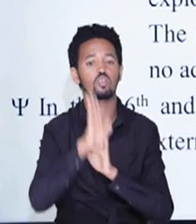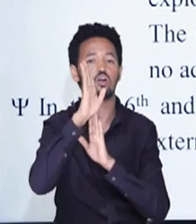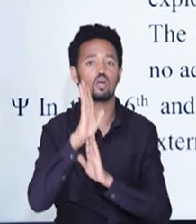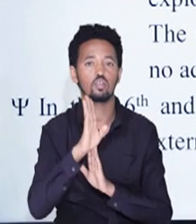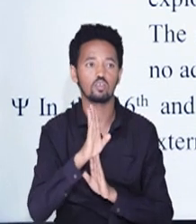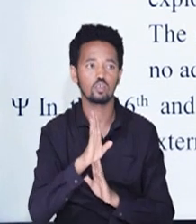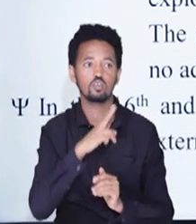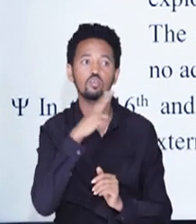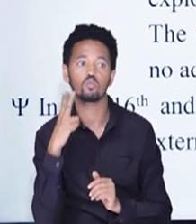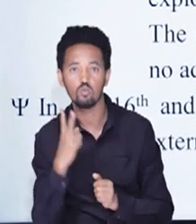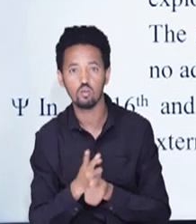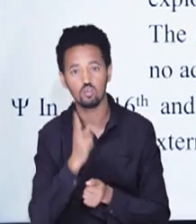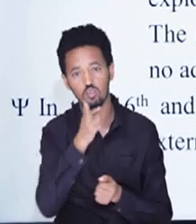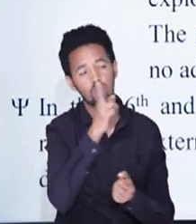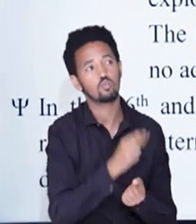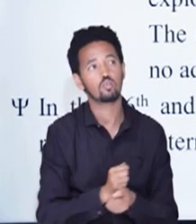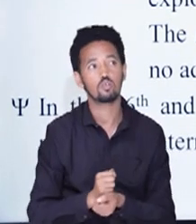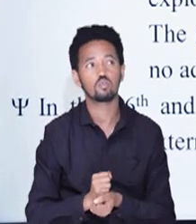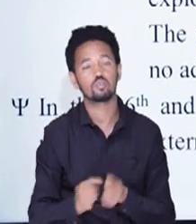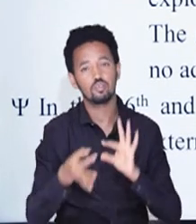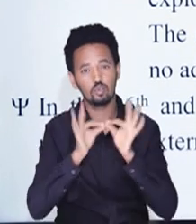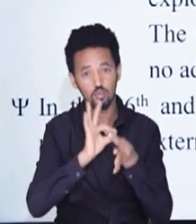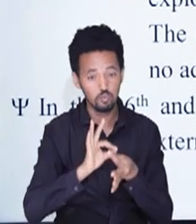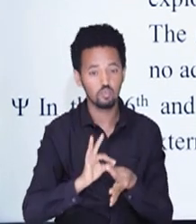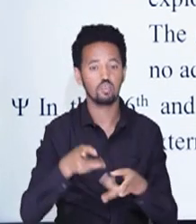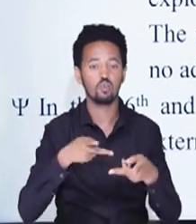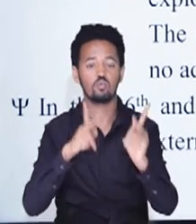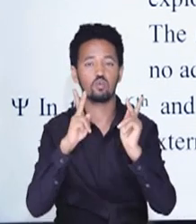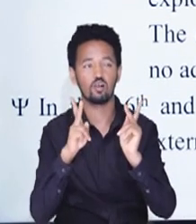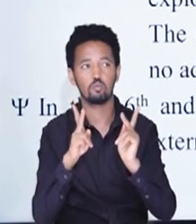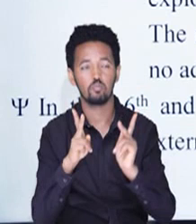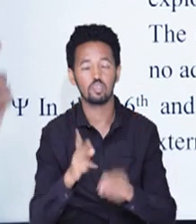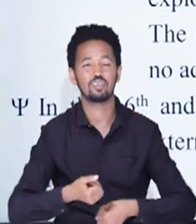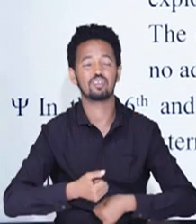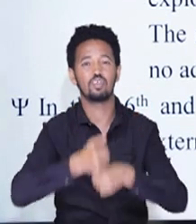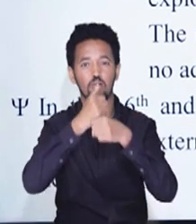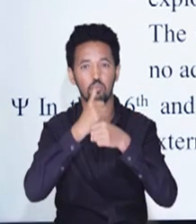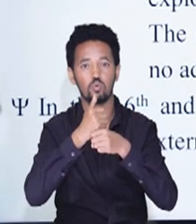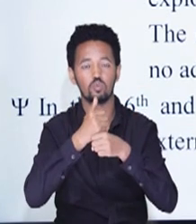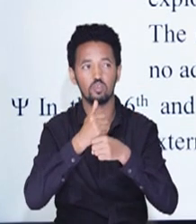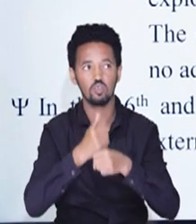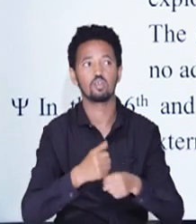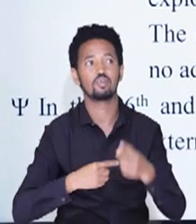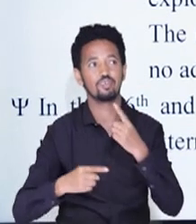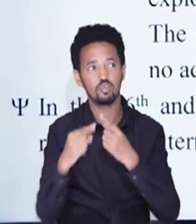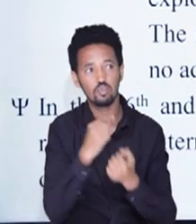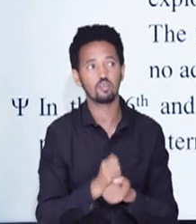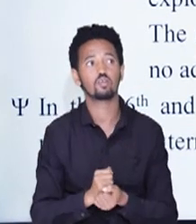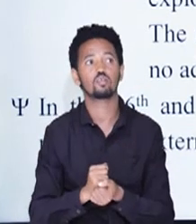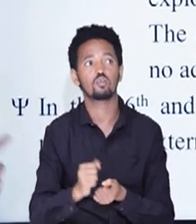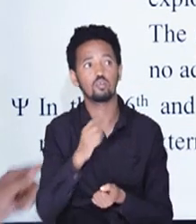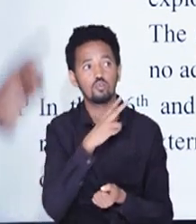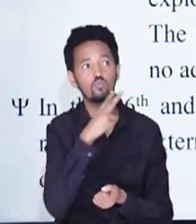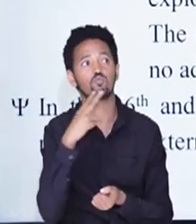and exploration. The Ming governor, they support exploration and overseas